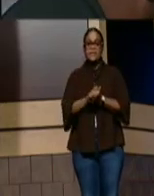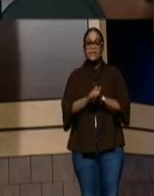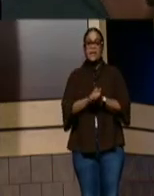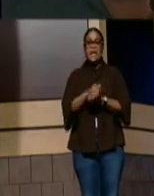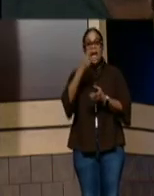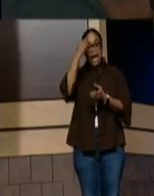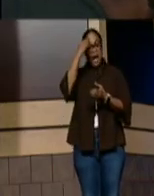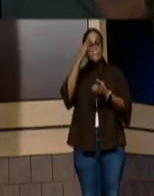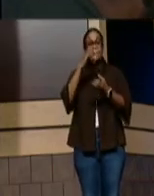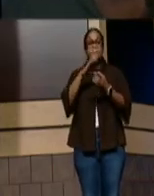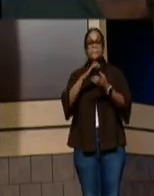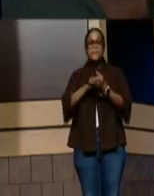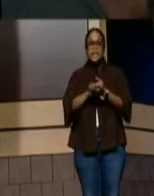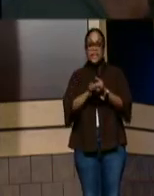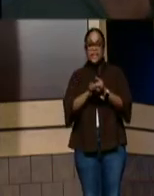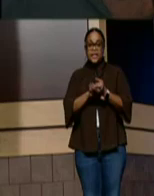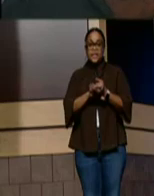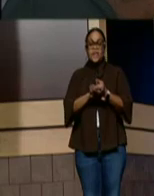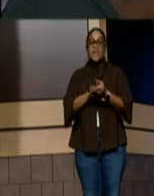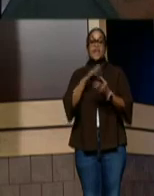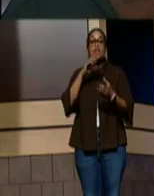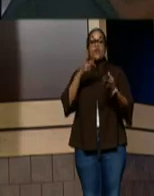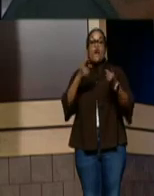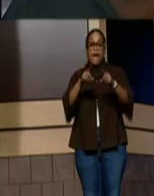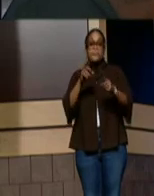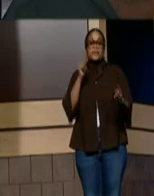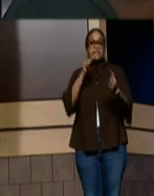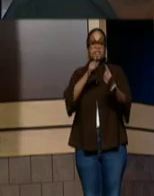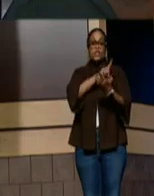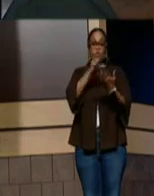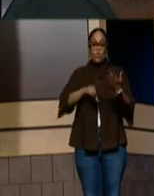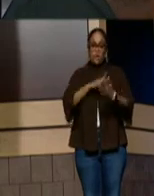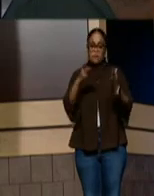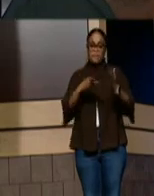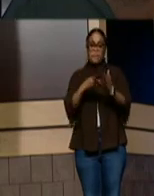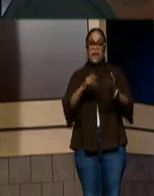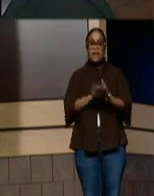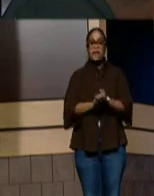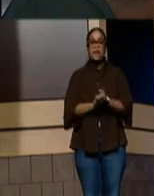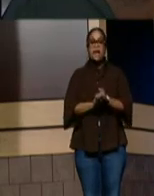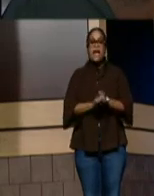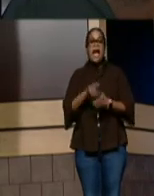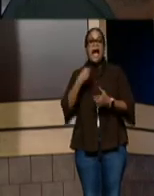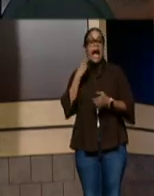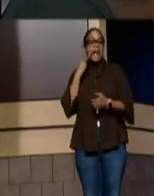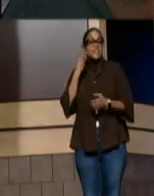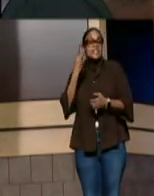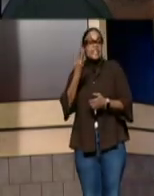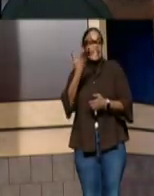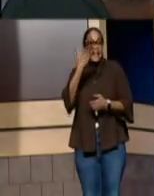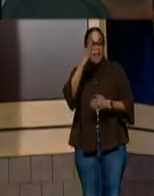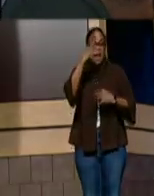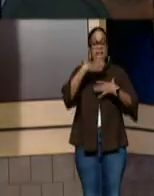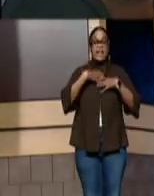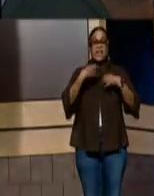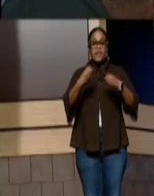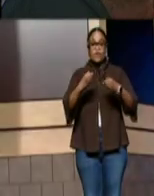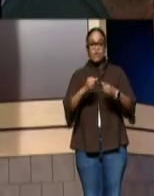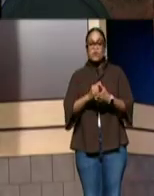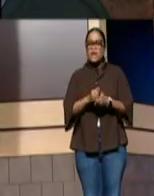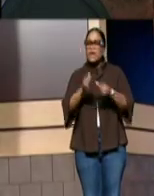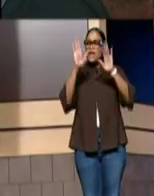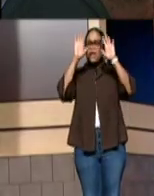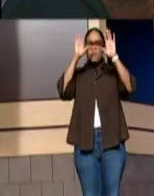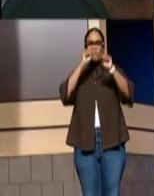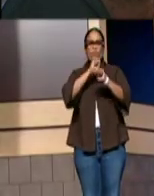will be totally eradicated until the Lord comes back. Right. Now, does that mean we don't believe in God's healing? I've seen God heal in miraculous